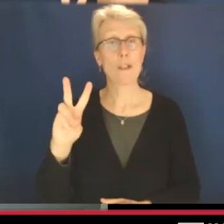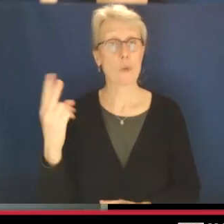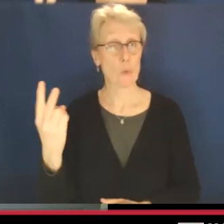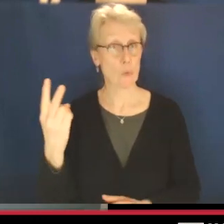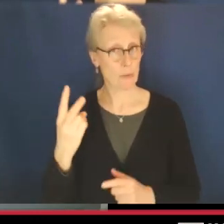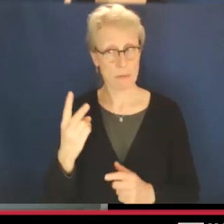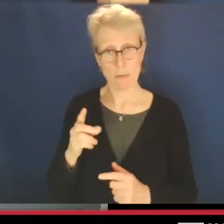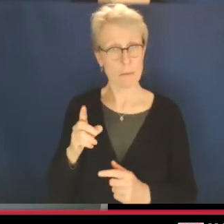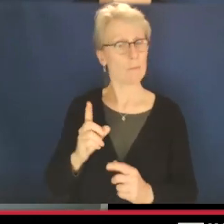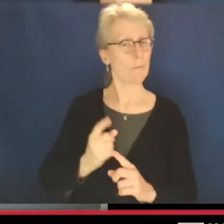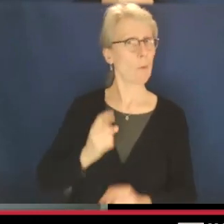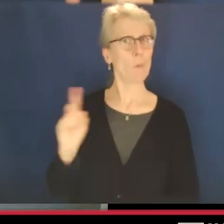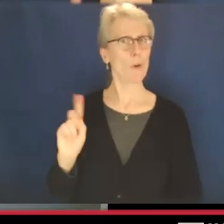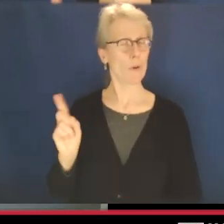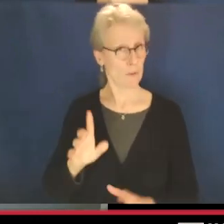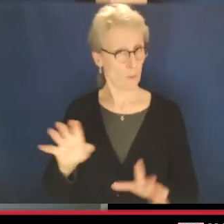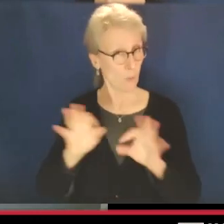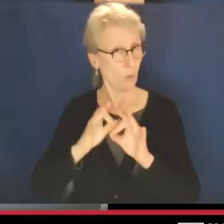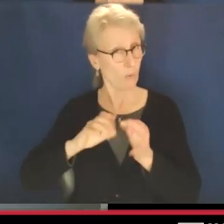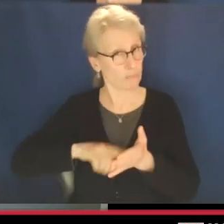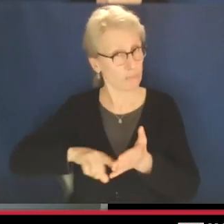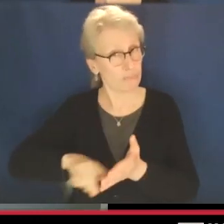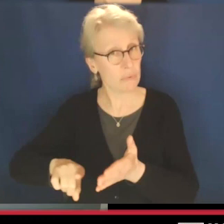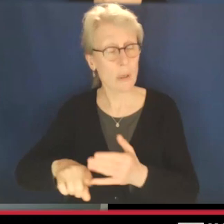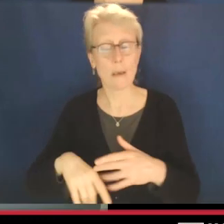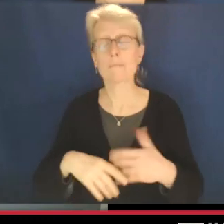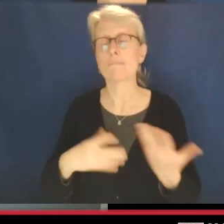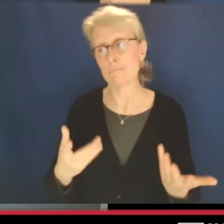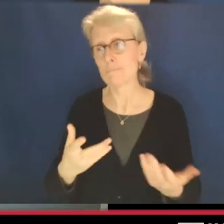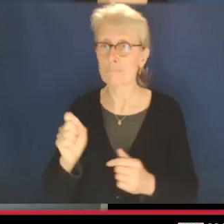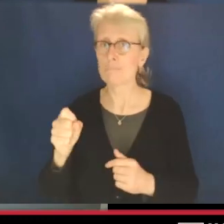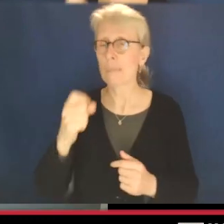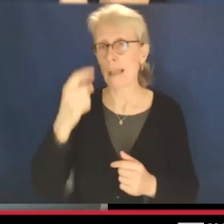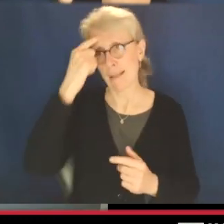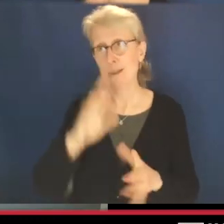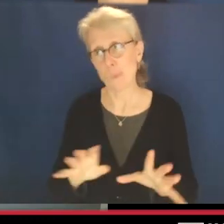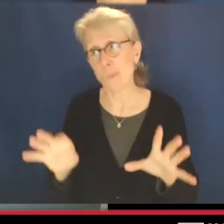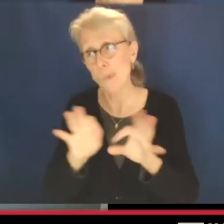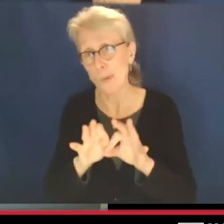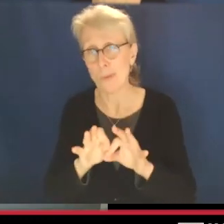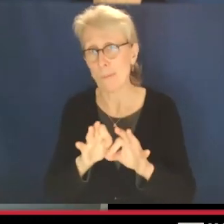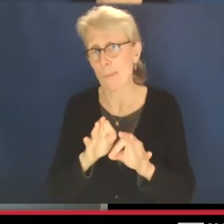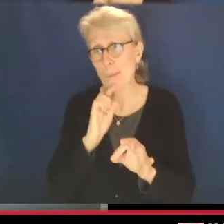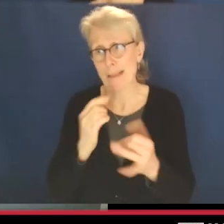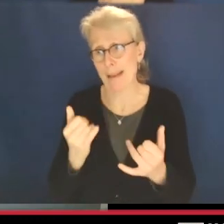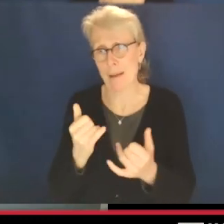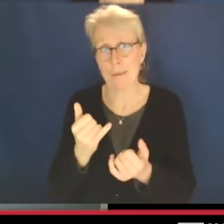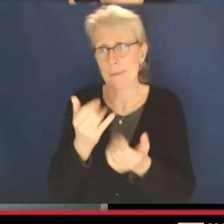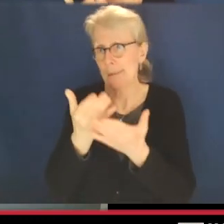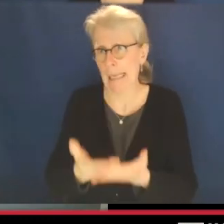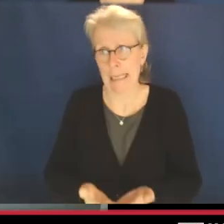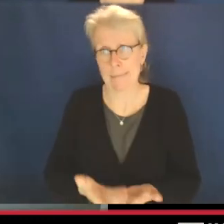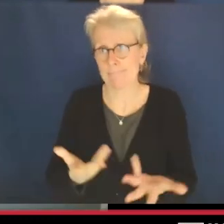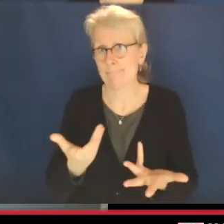Yeah, I think it's worth trying to do. It's going to be very hard in the absence of the data on the early